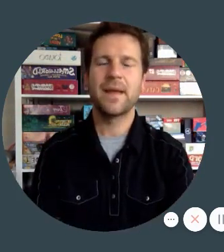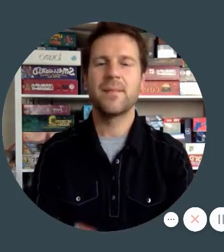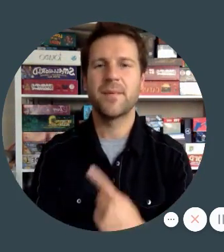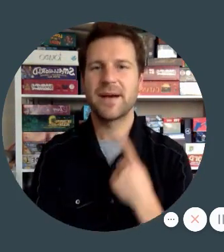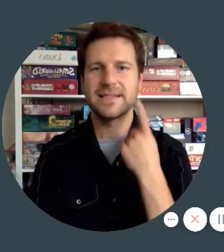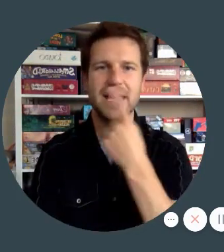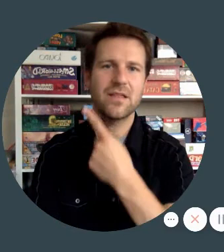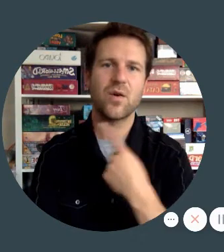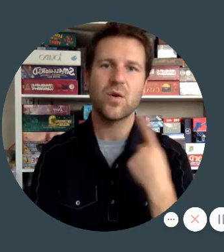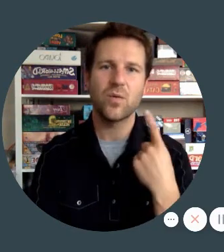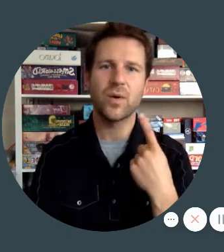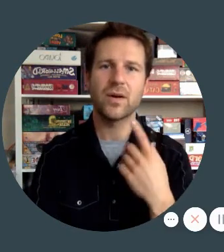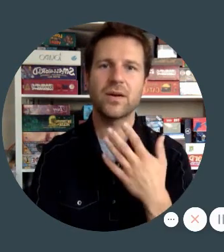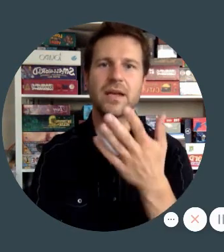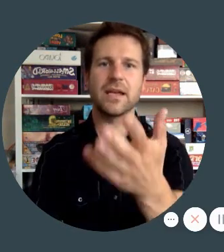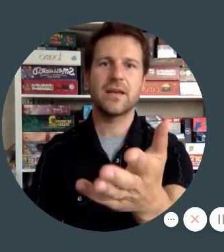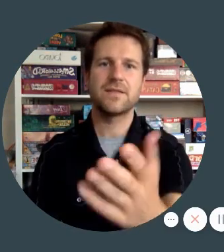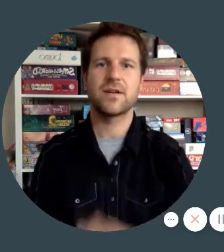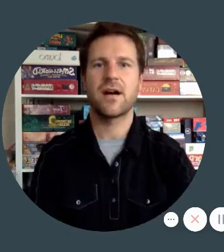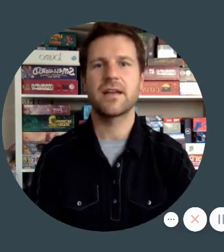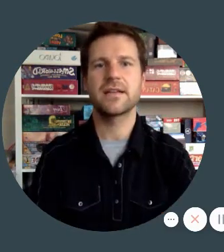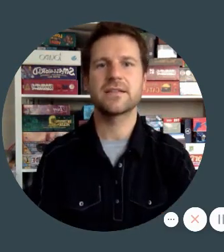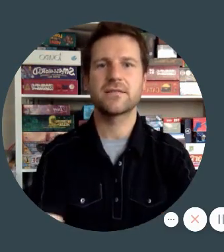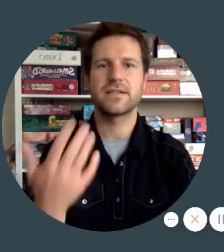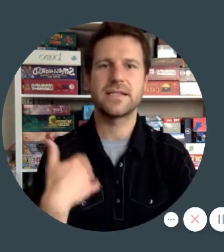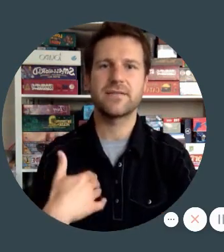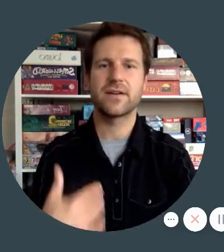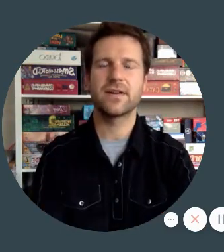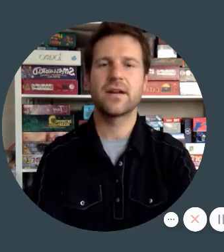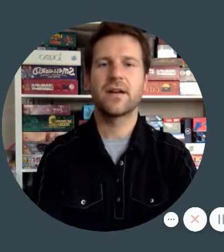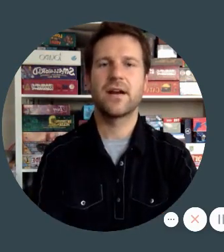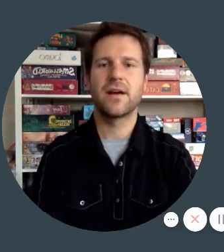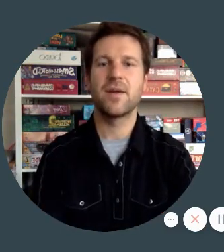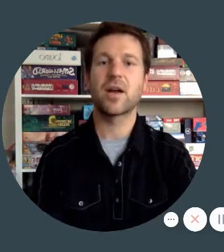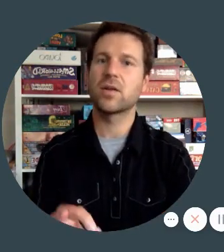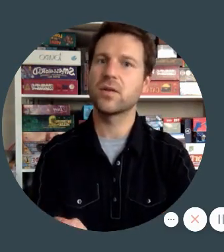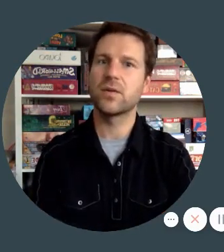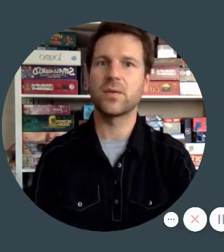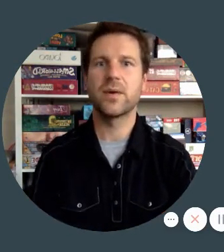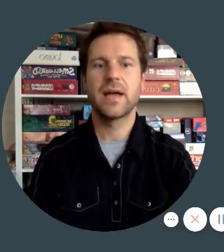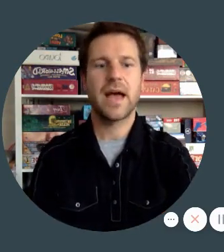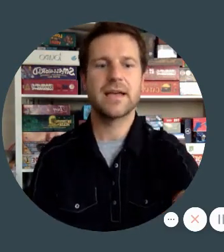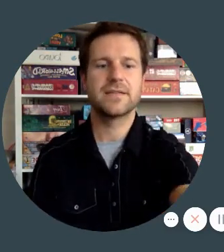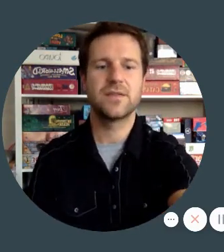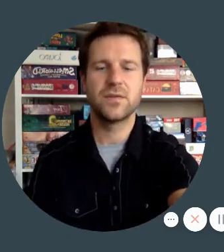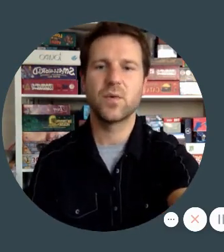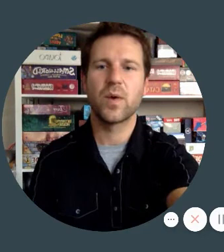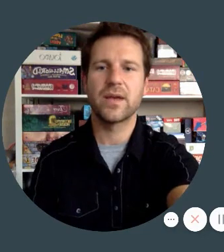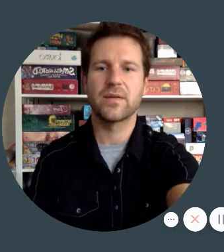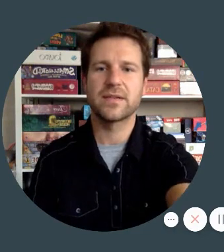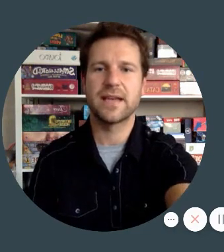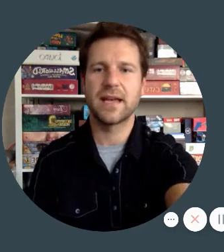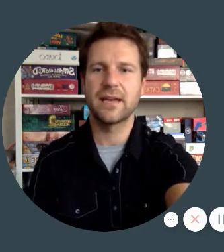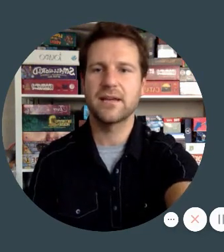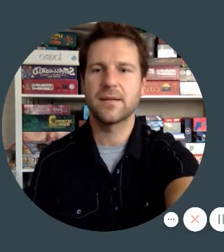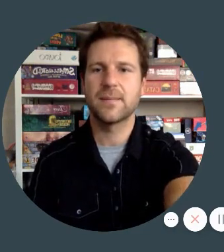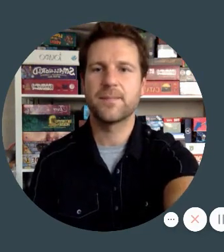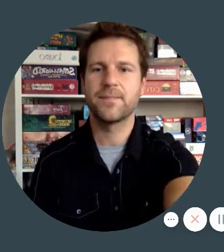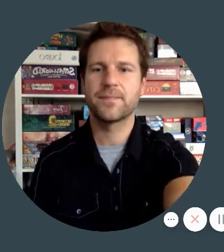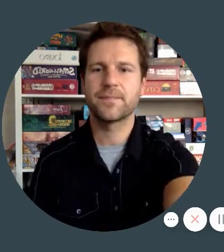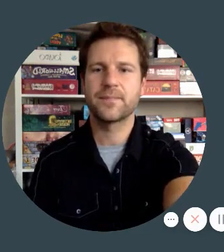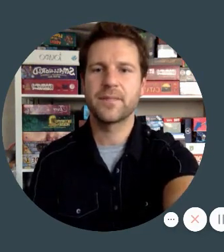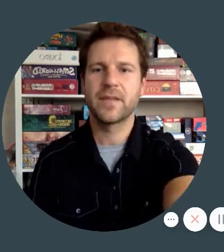smoothly. But by saying the whole word, it gives your audience, the receiver, a clue as to what you are saying.